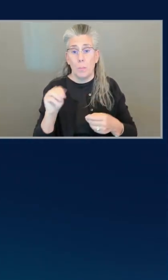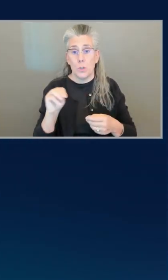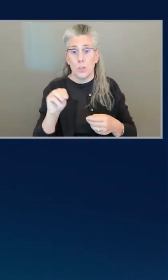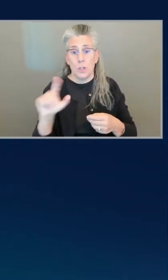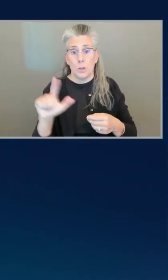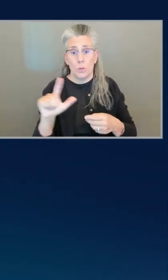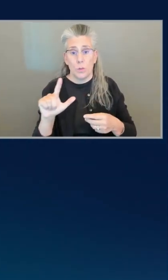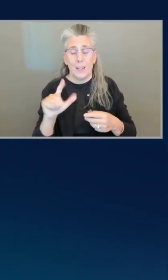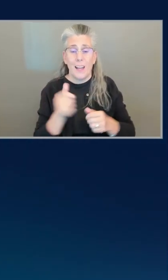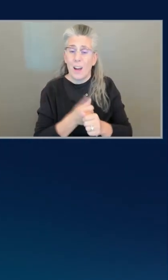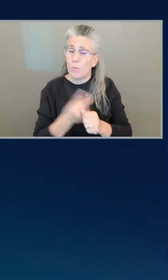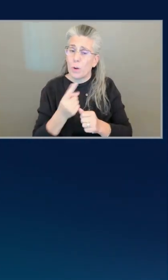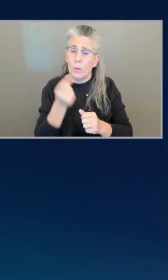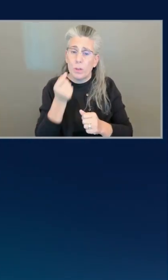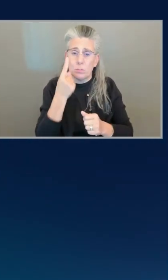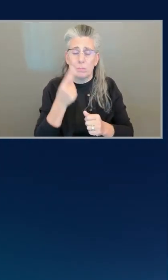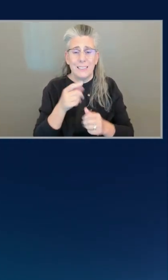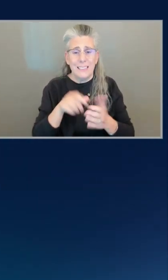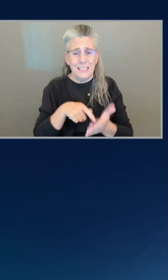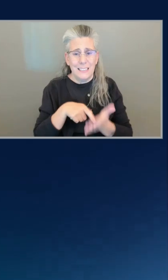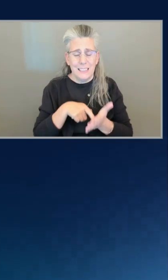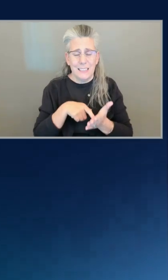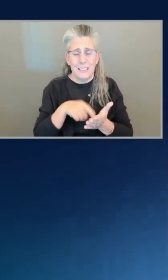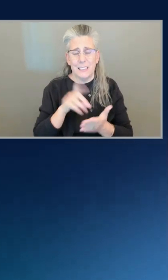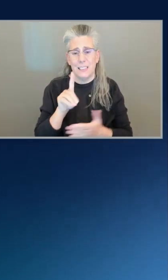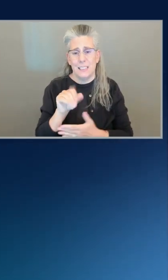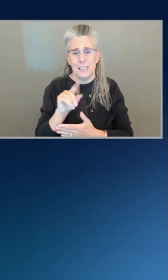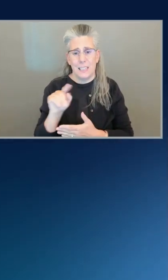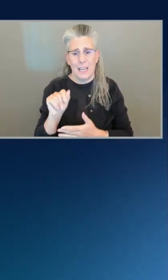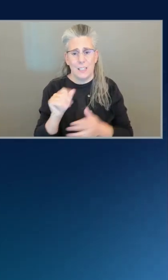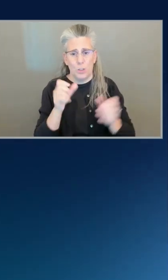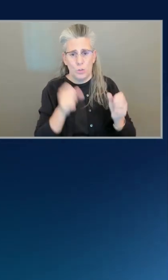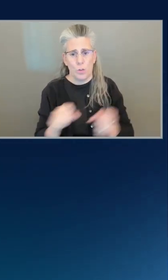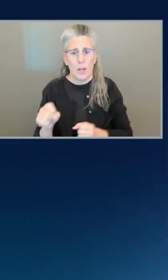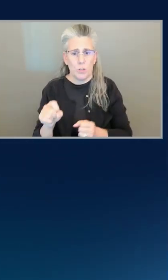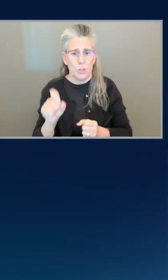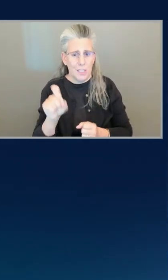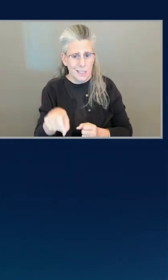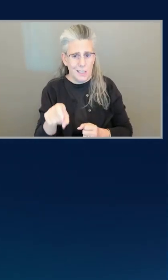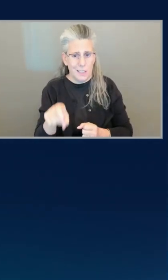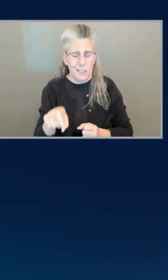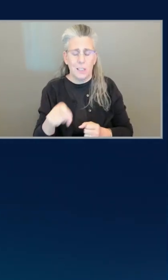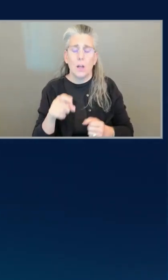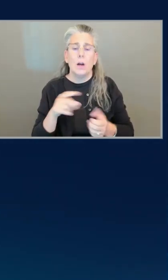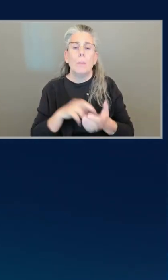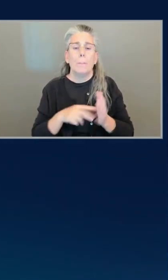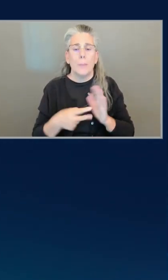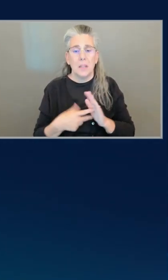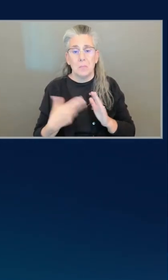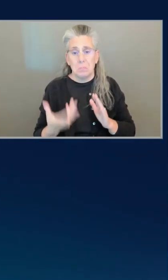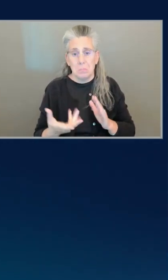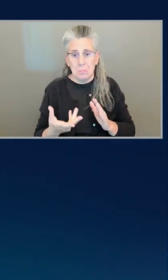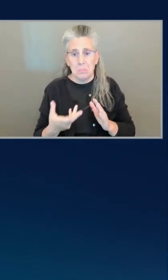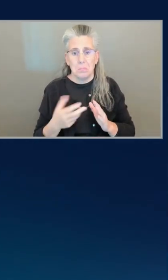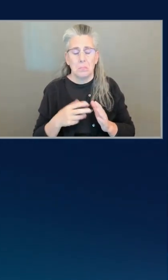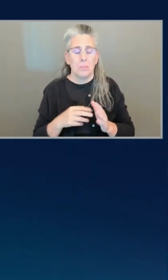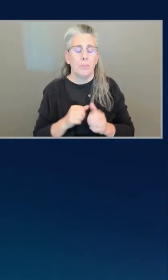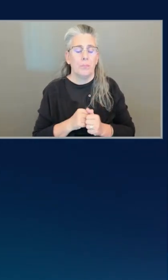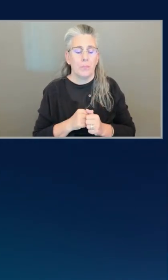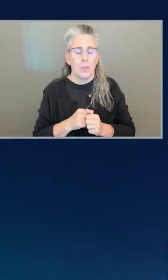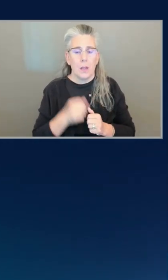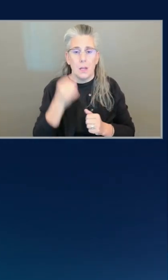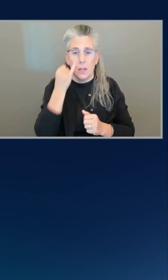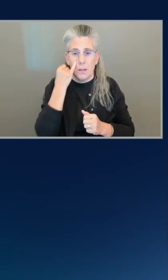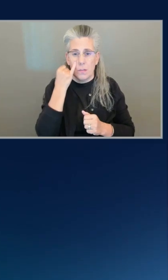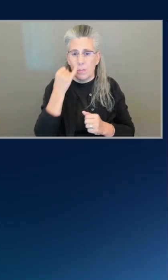strategy. This sounds like a very high-level statement, so let's get into what it means. What it means is if you have a big problem or opportunity